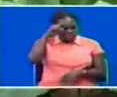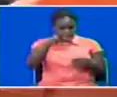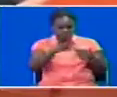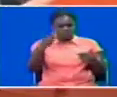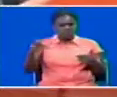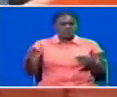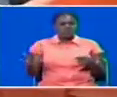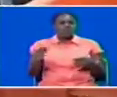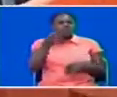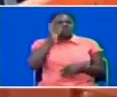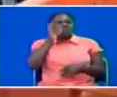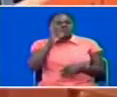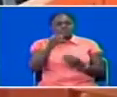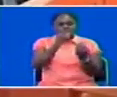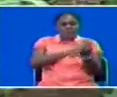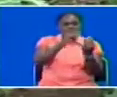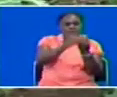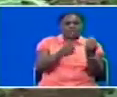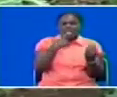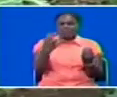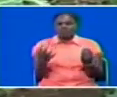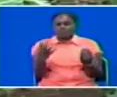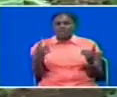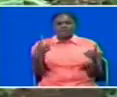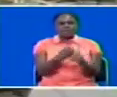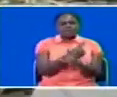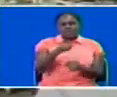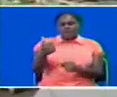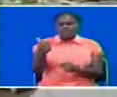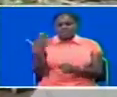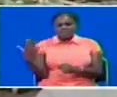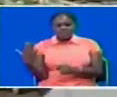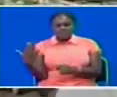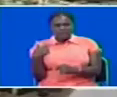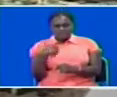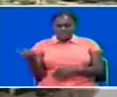vegetables, fruits, bananas, maize, tomatoes, and a variety of other crops.